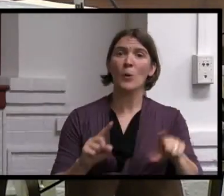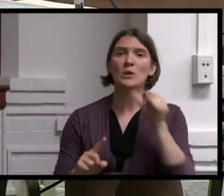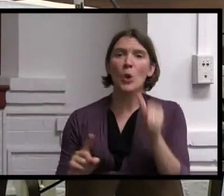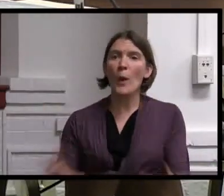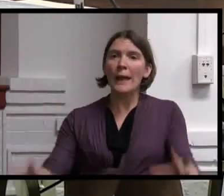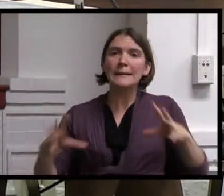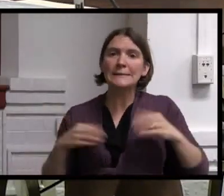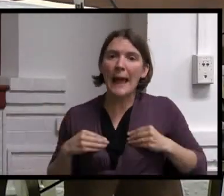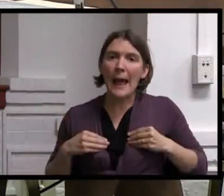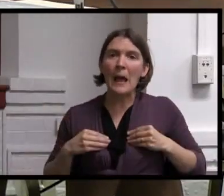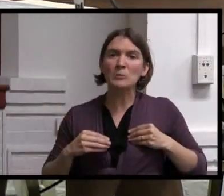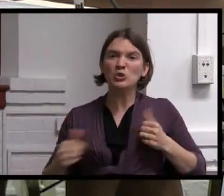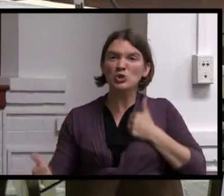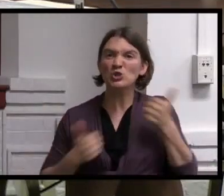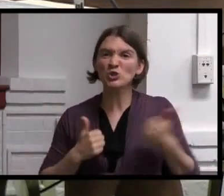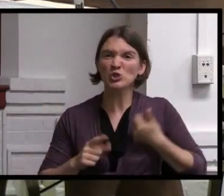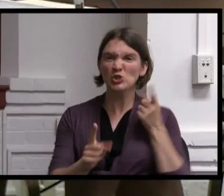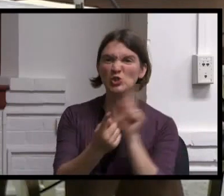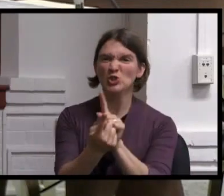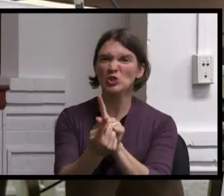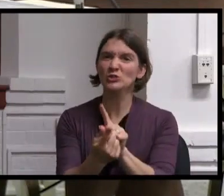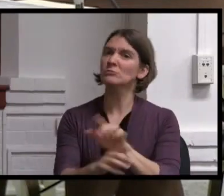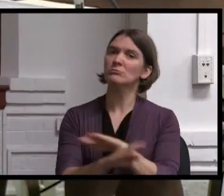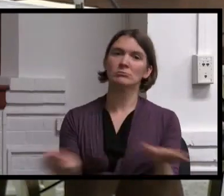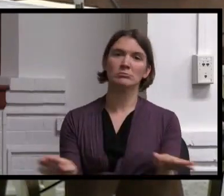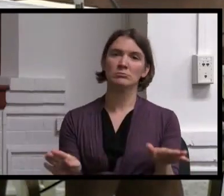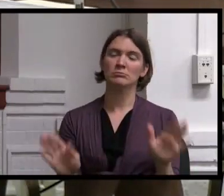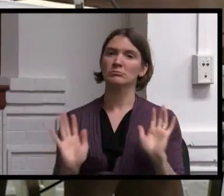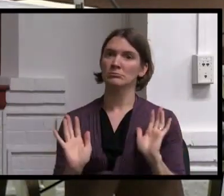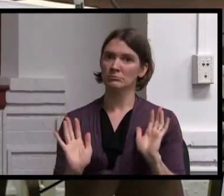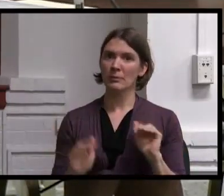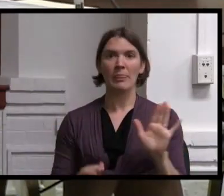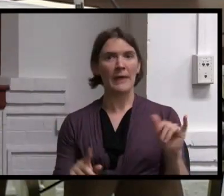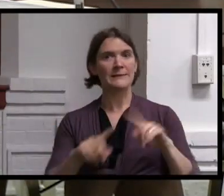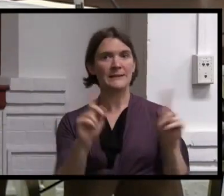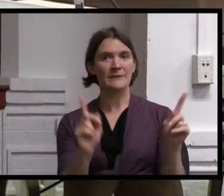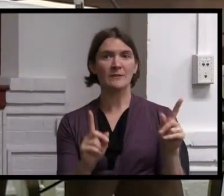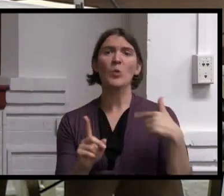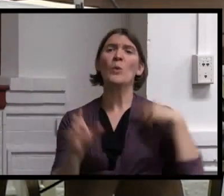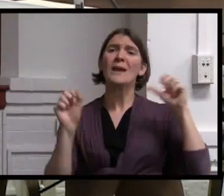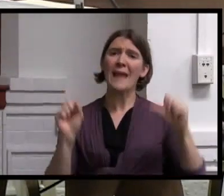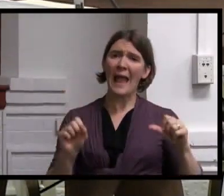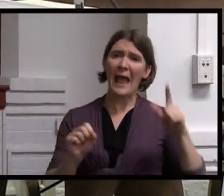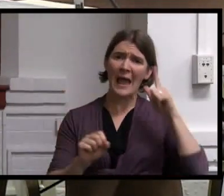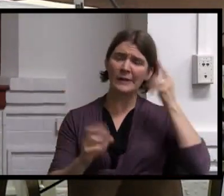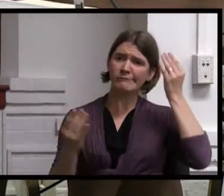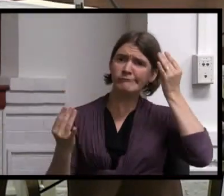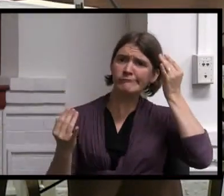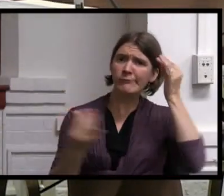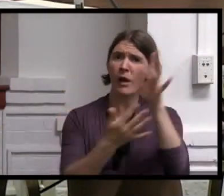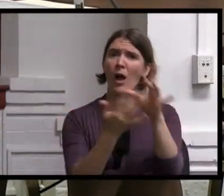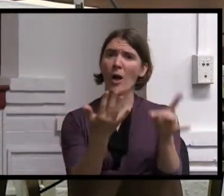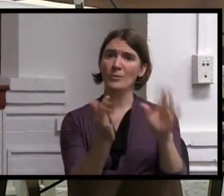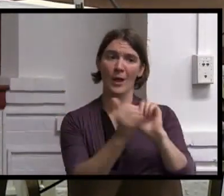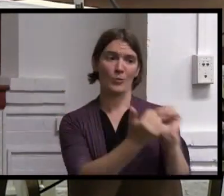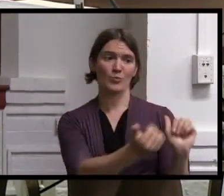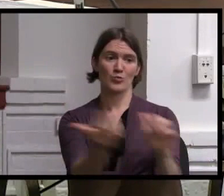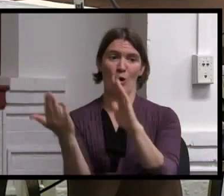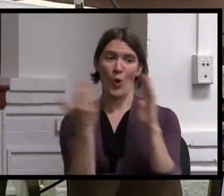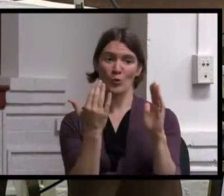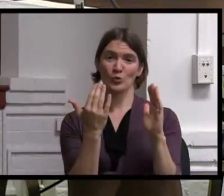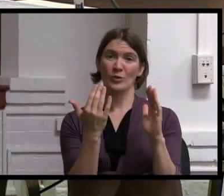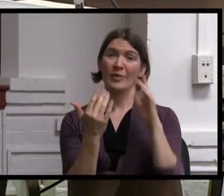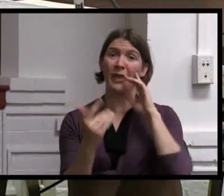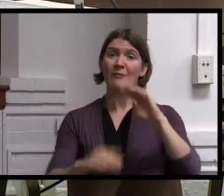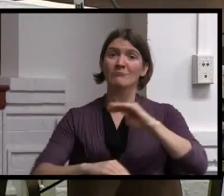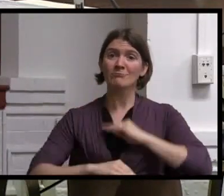of criminal activity or harassment. So I think there are ways that we could really go about this that